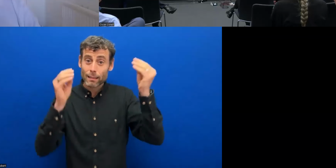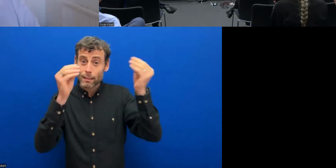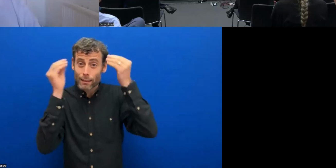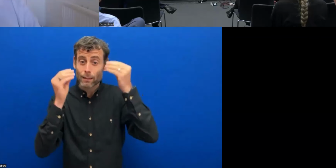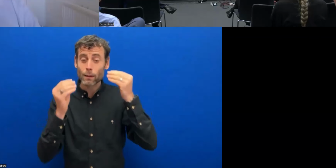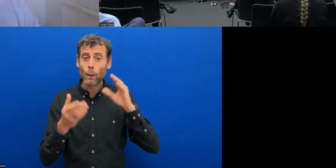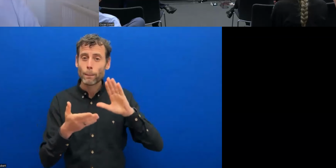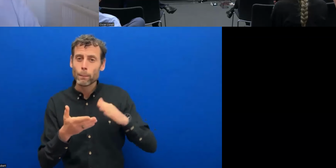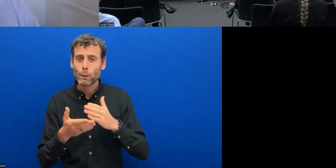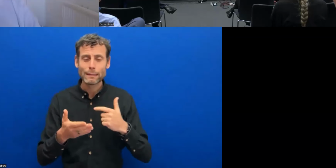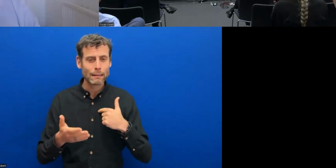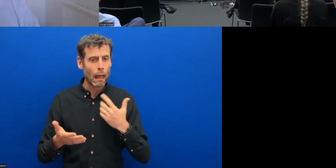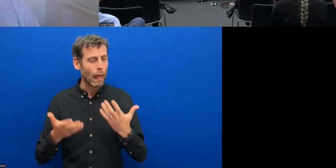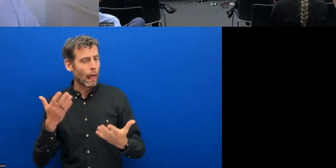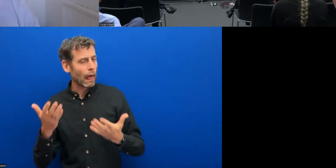come upon me.